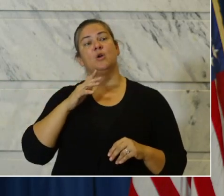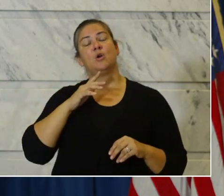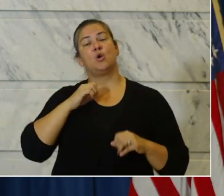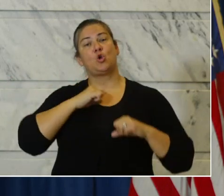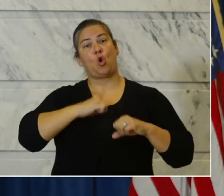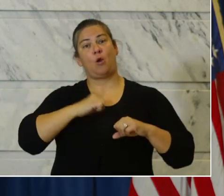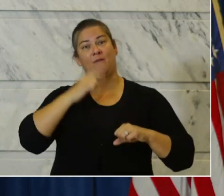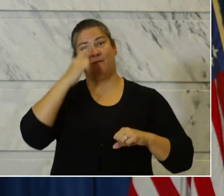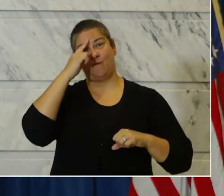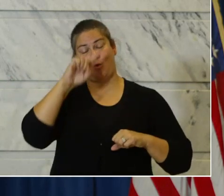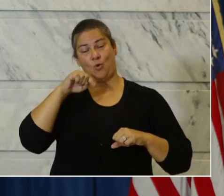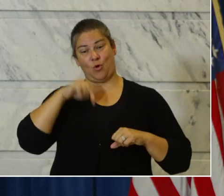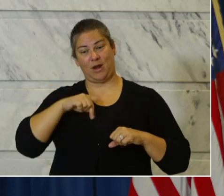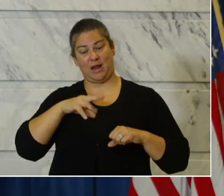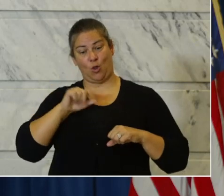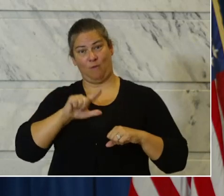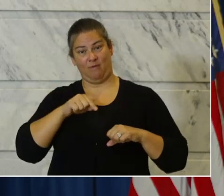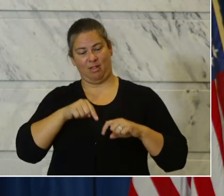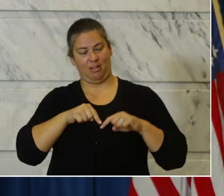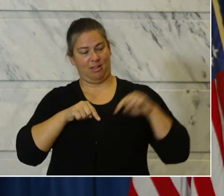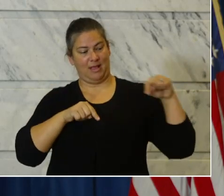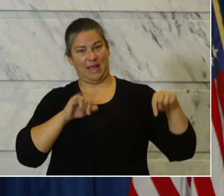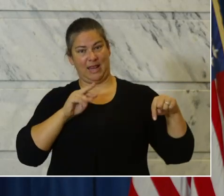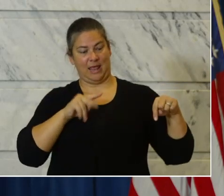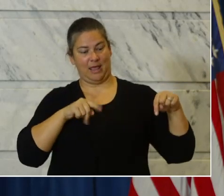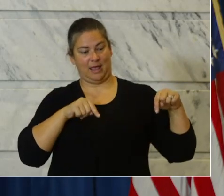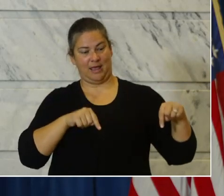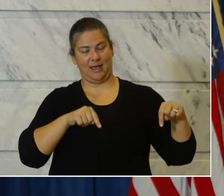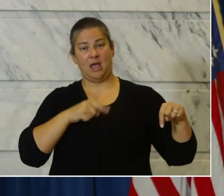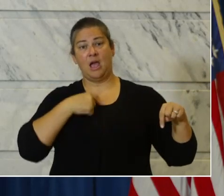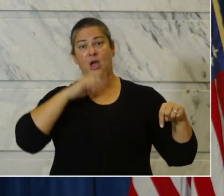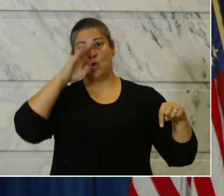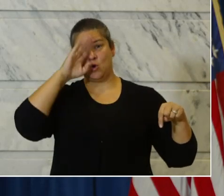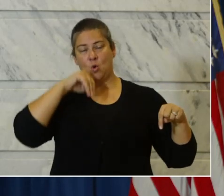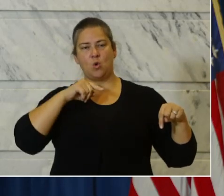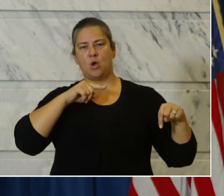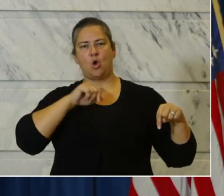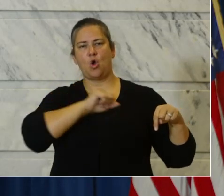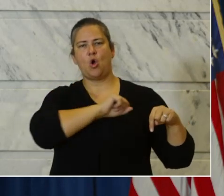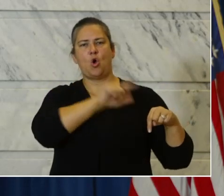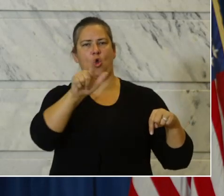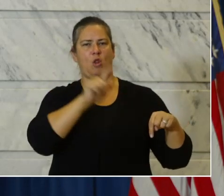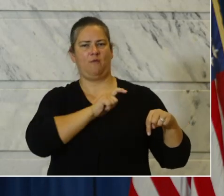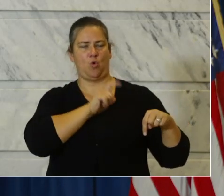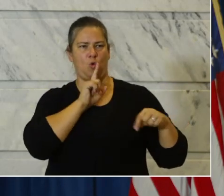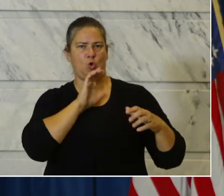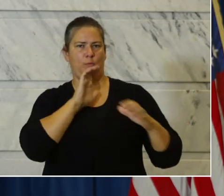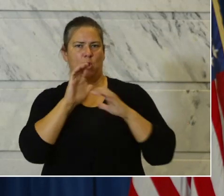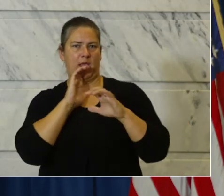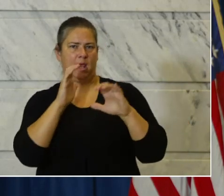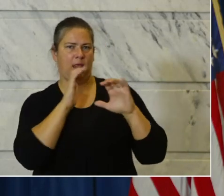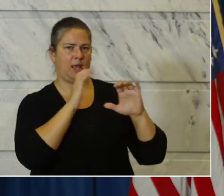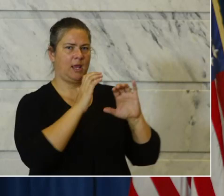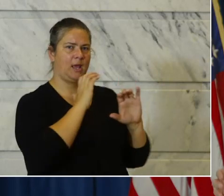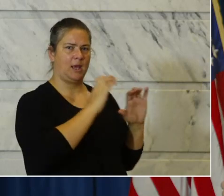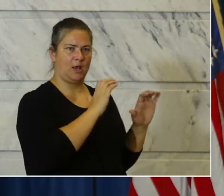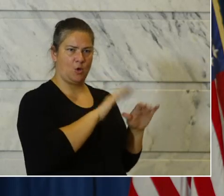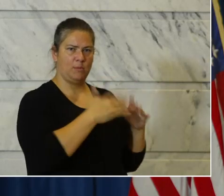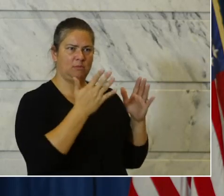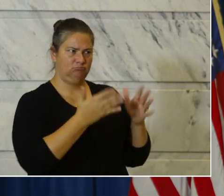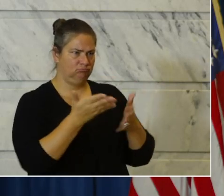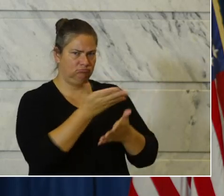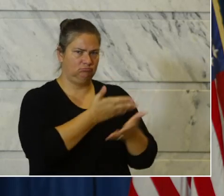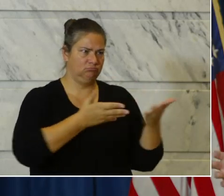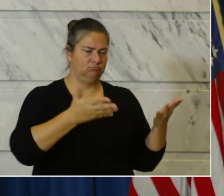law enforcement group in the area is communicating, and that there is certainly on all of